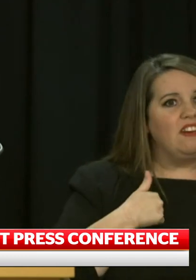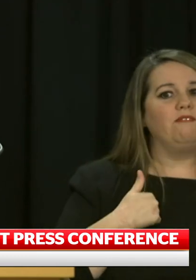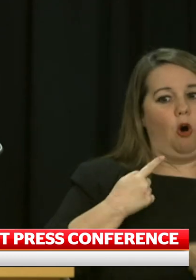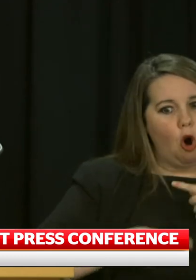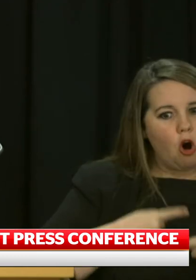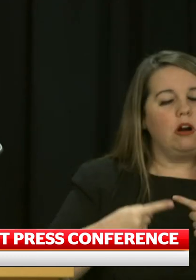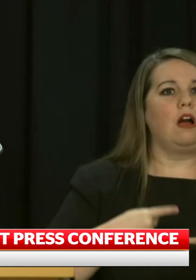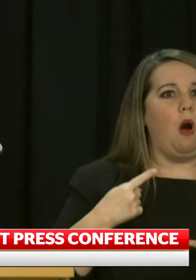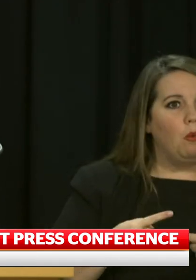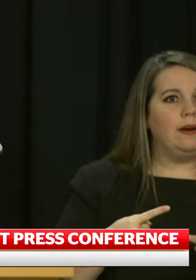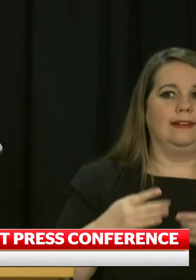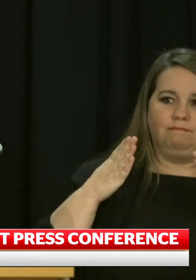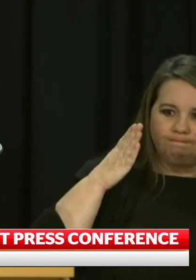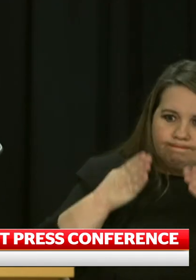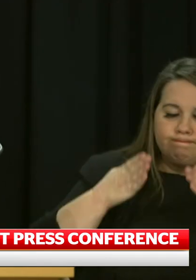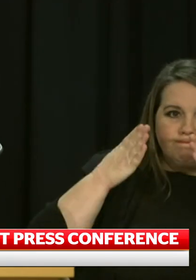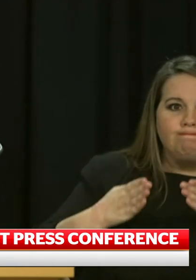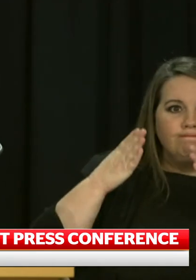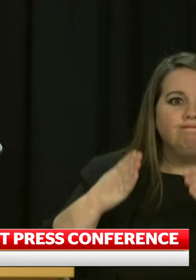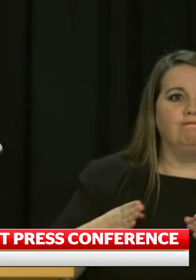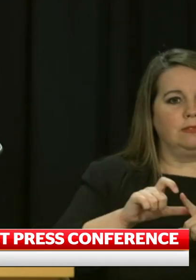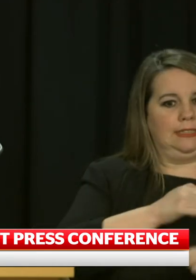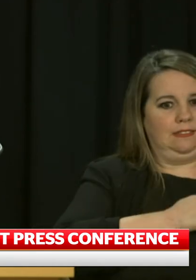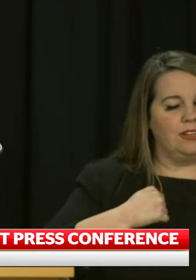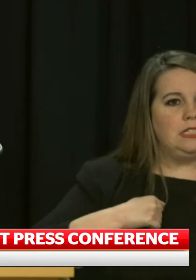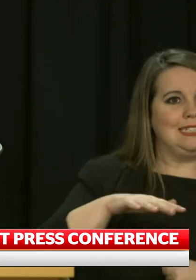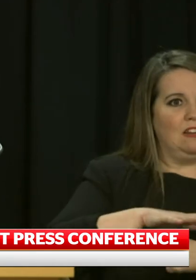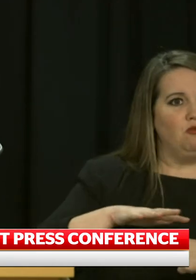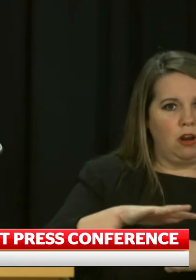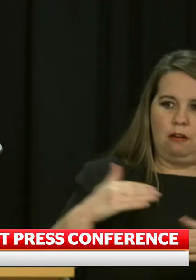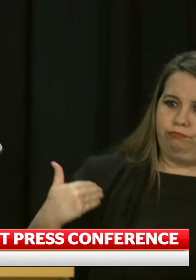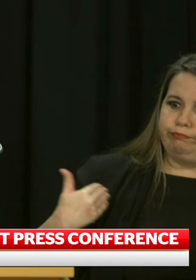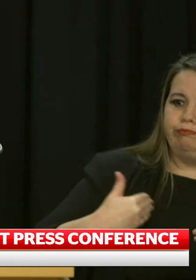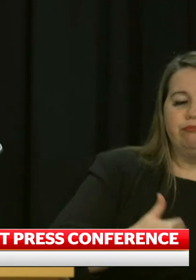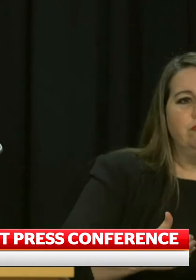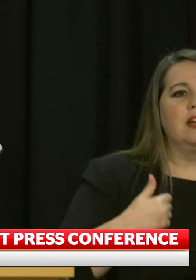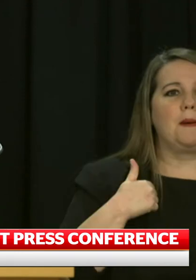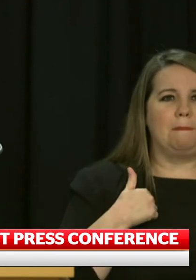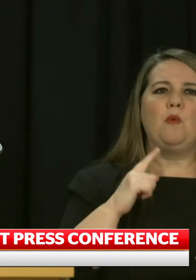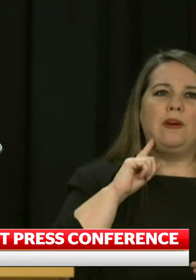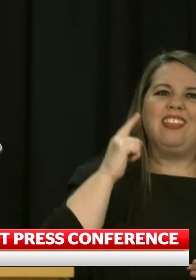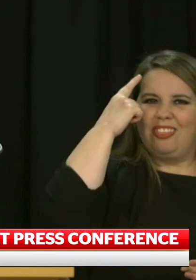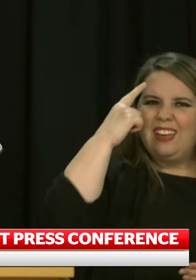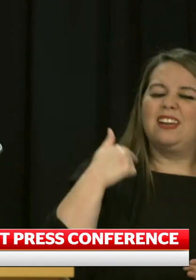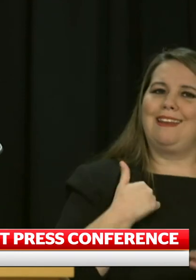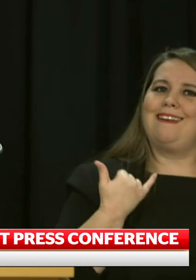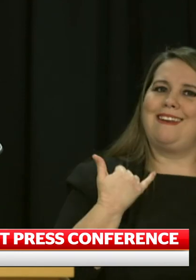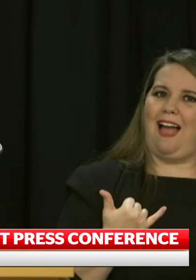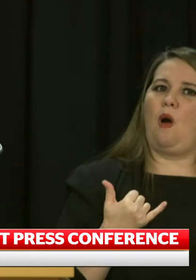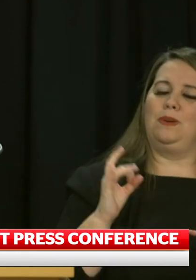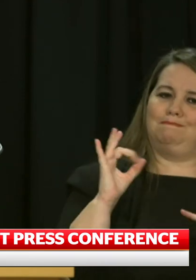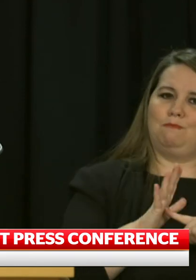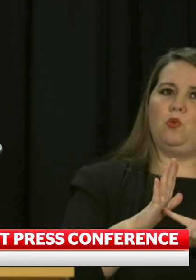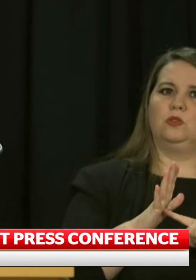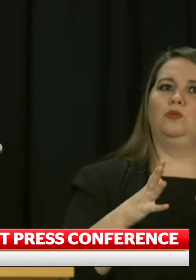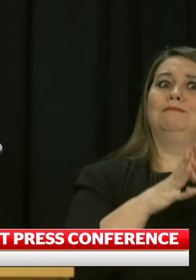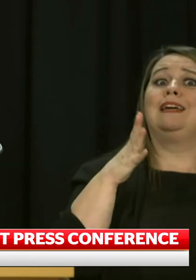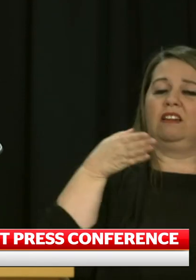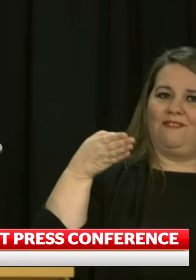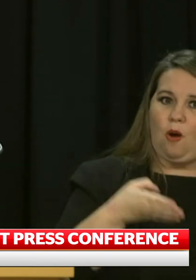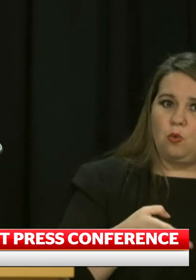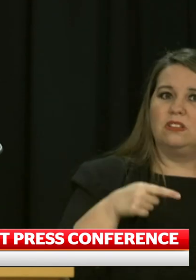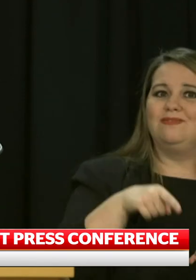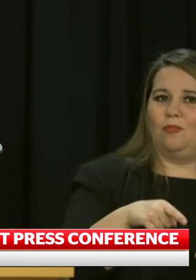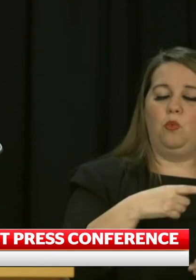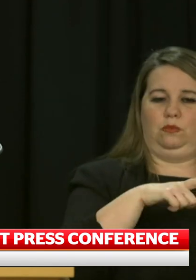there is always more work to do, and in the area of pay, we think that our Defence Force personnel do deserve a better deal. This additional funding means